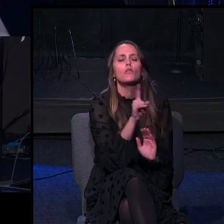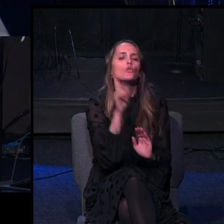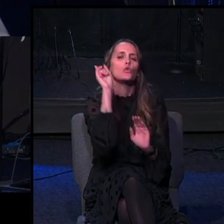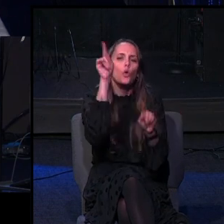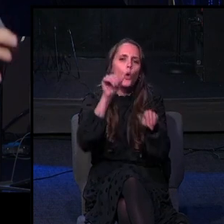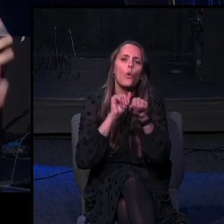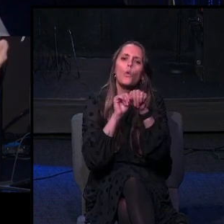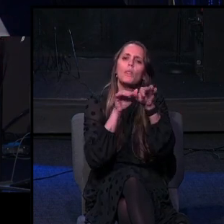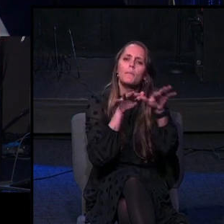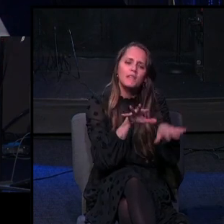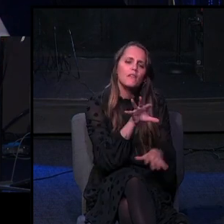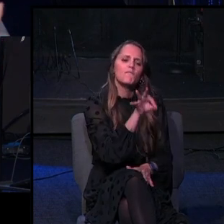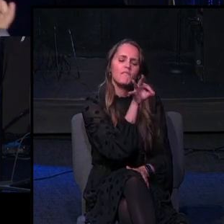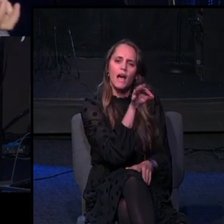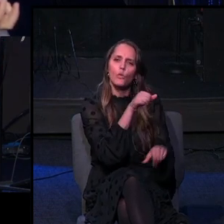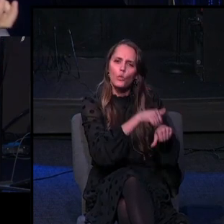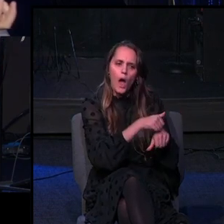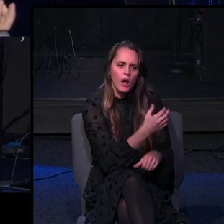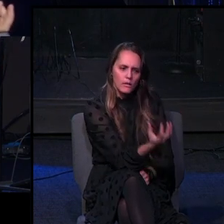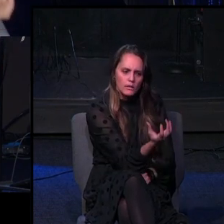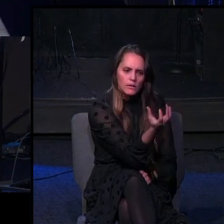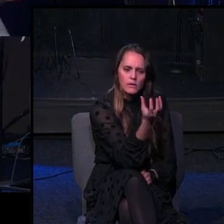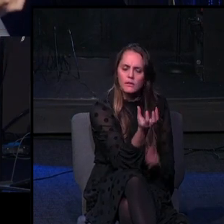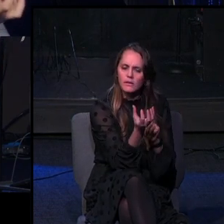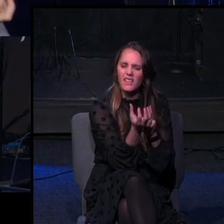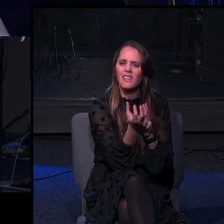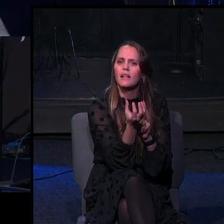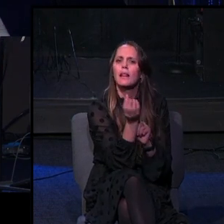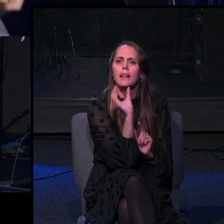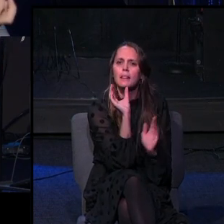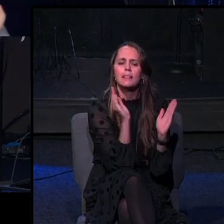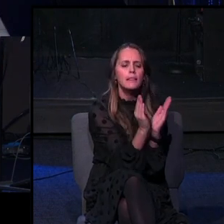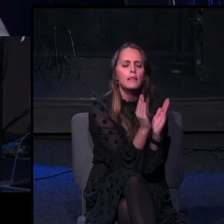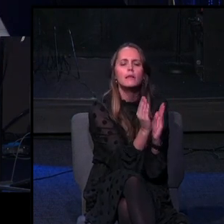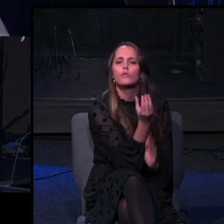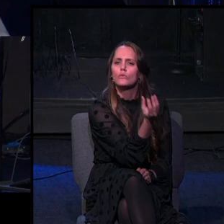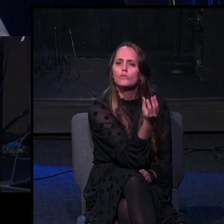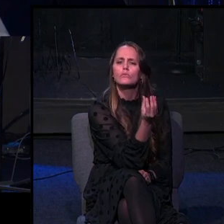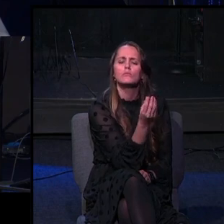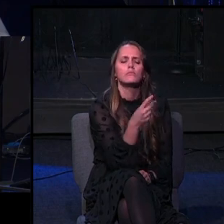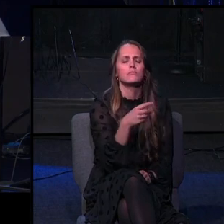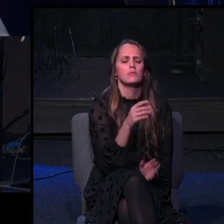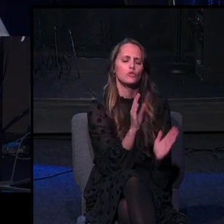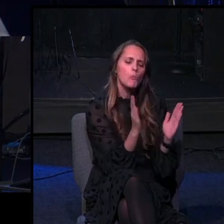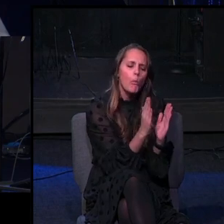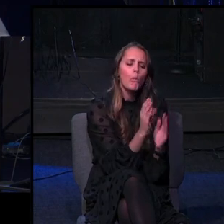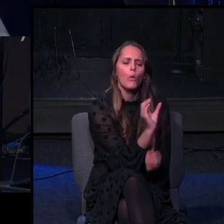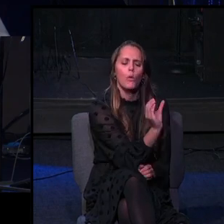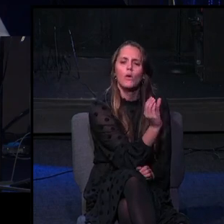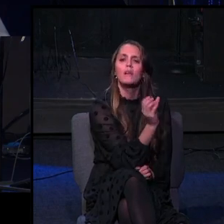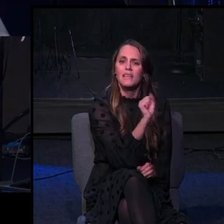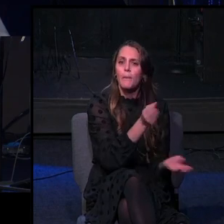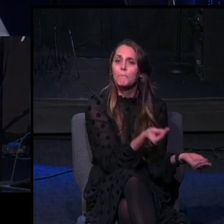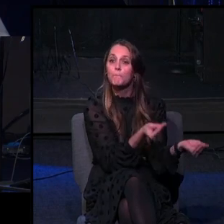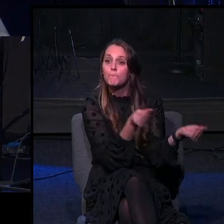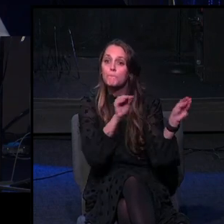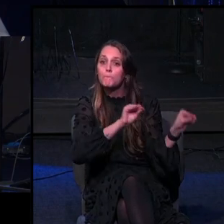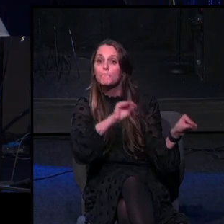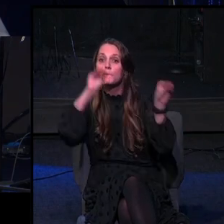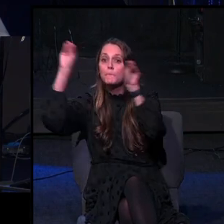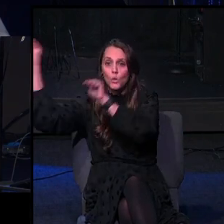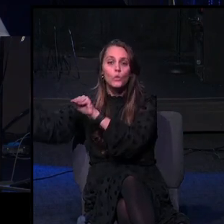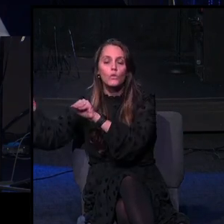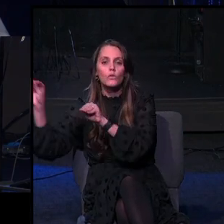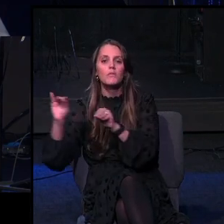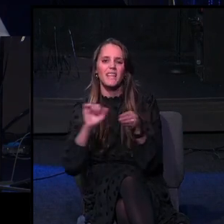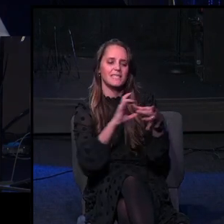when you find a rock, if you can pick it up, it's this kind of rock. It's little rock. It's pebble. It's something that's mobile, that is detached.